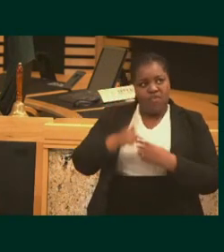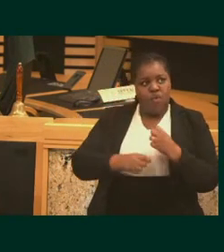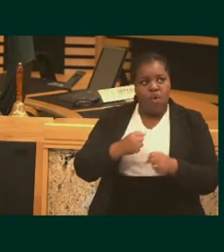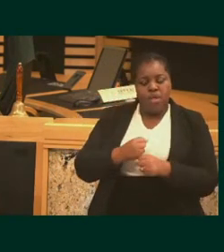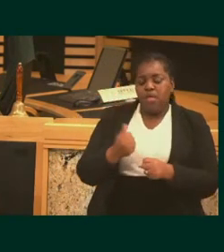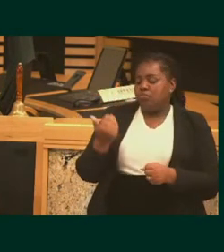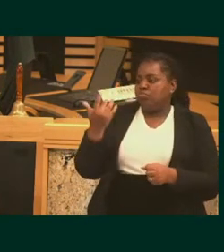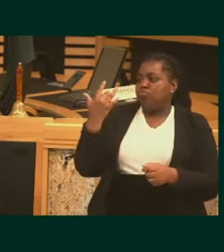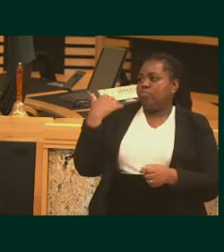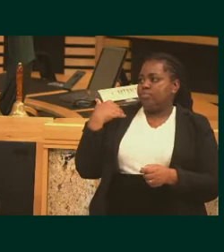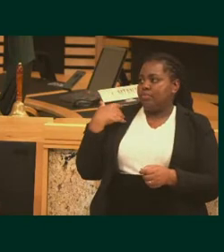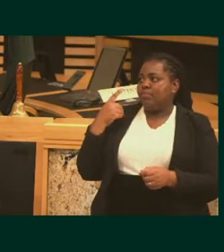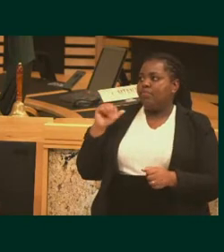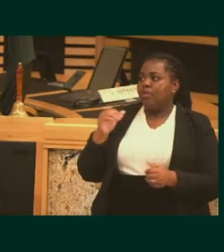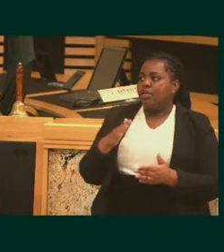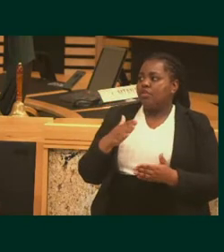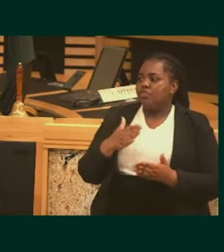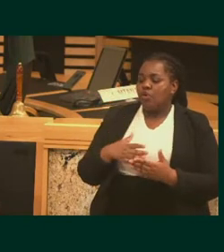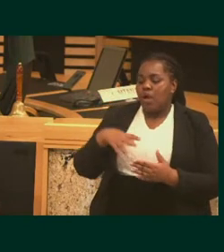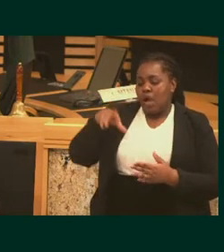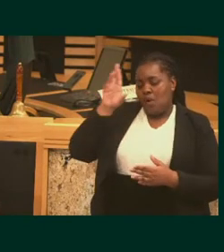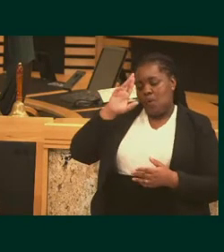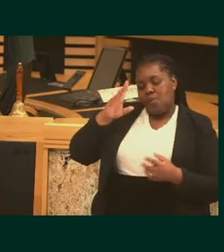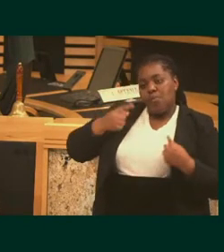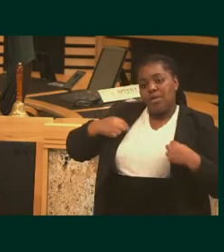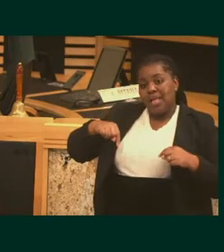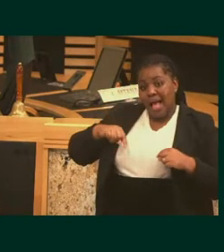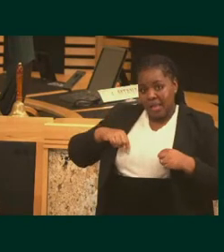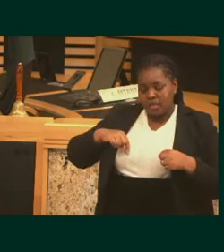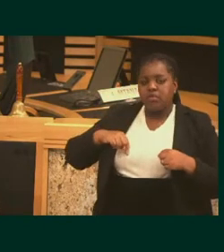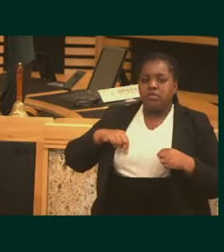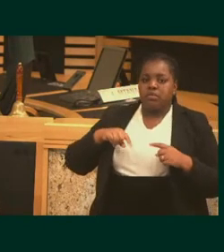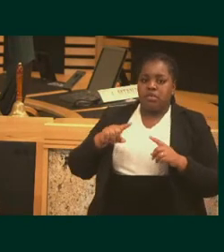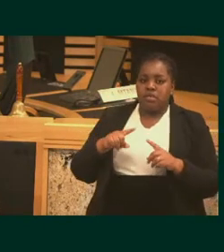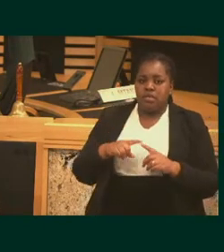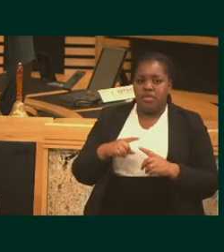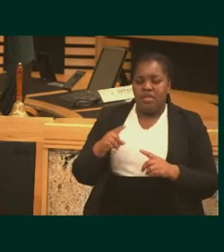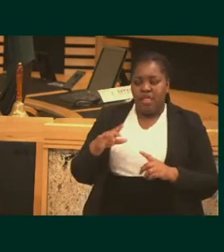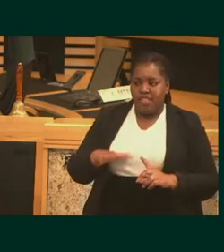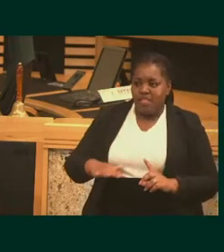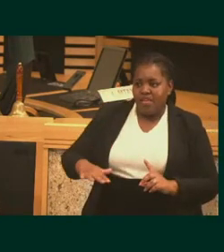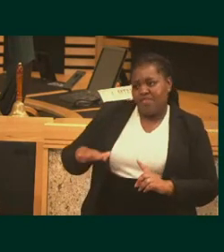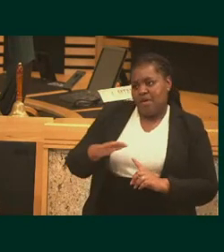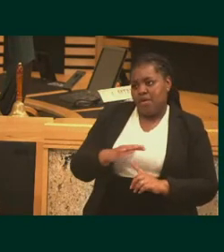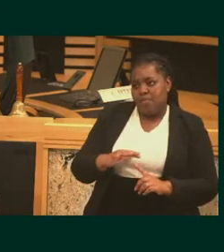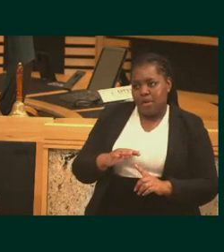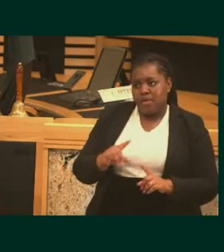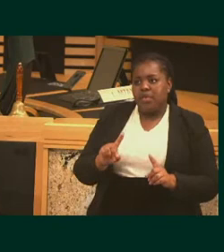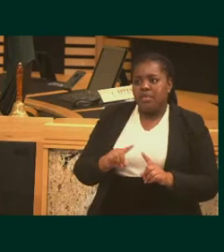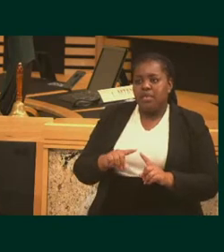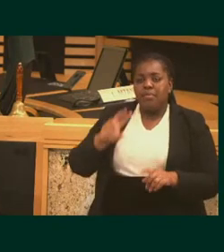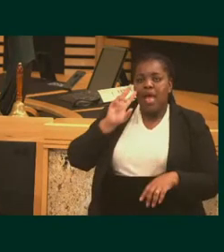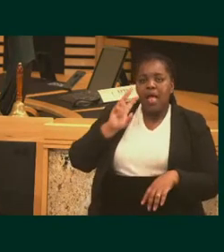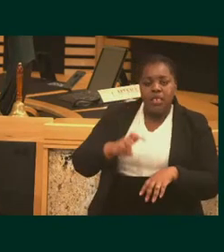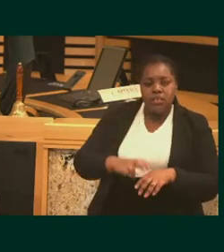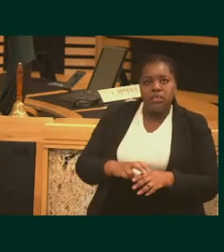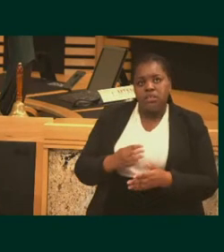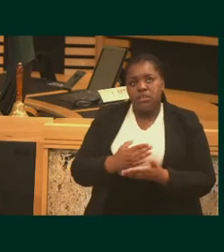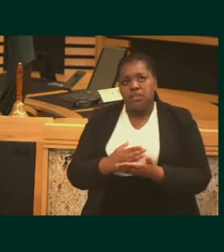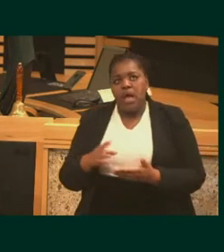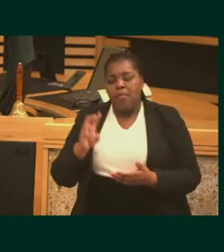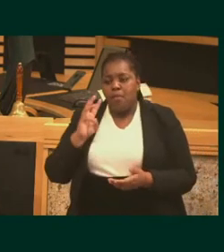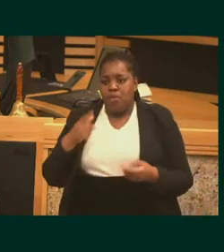drought should serve as a reminder of the fragility of our environment and the necessity of sound water